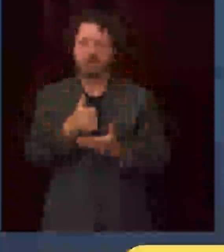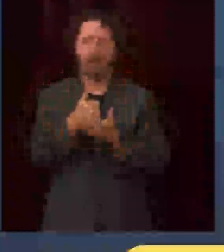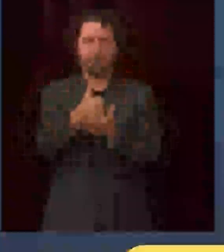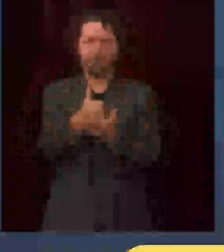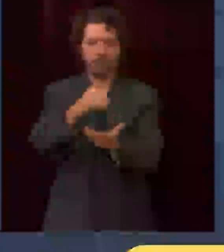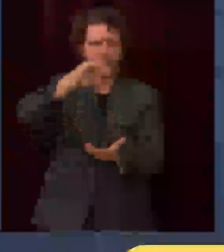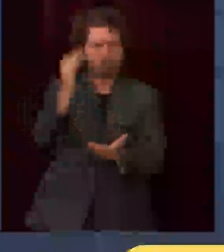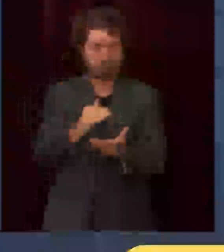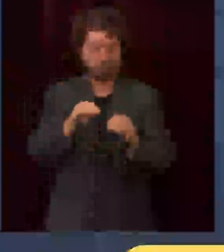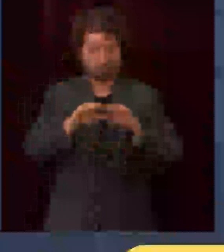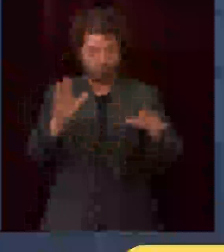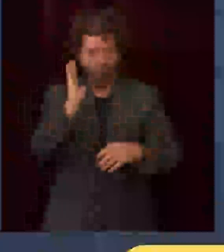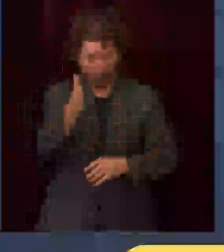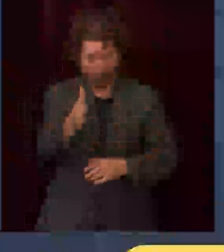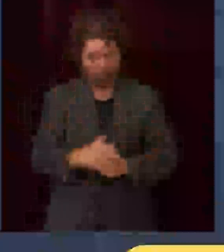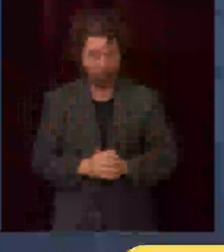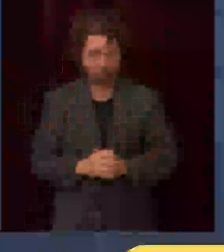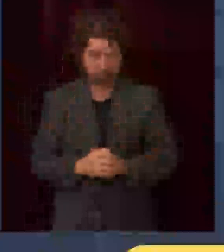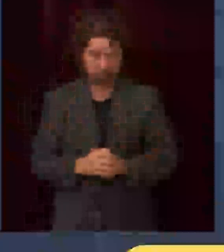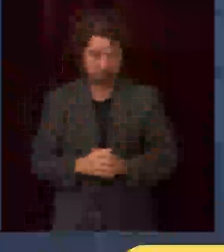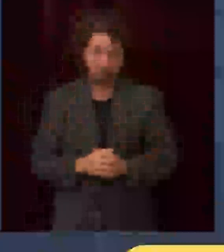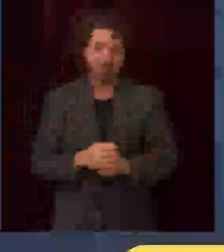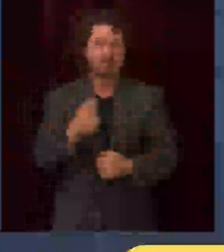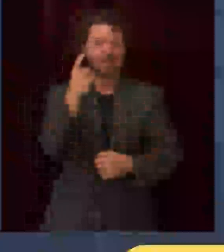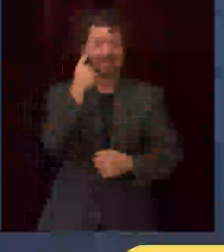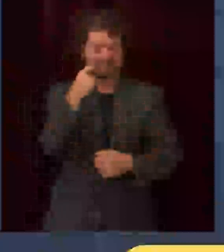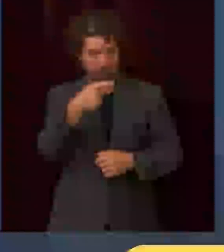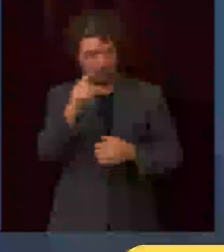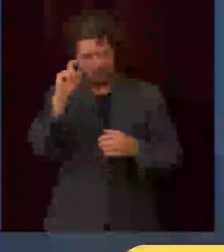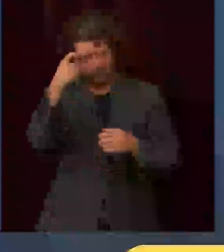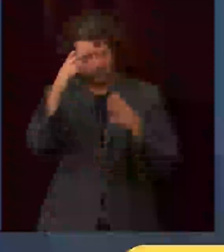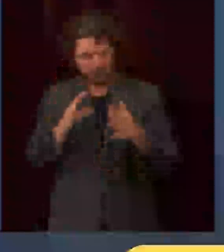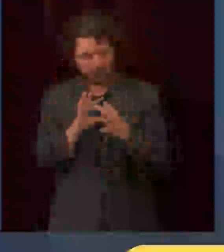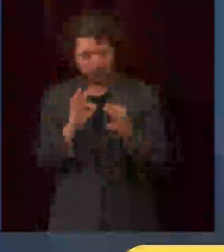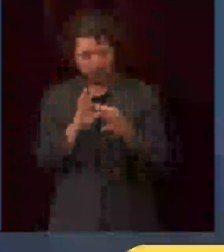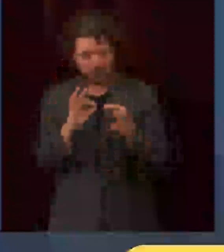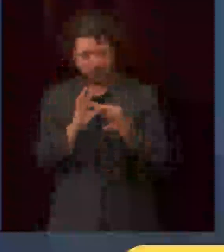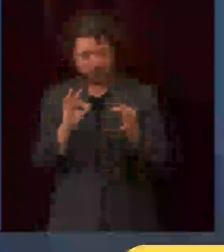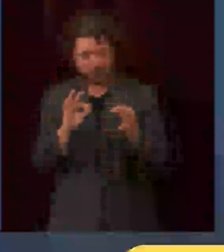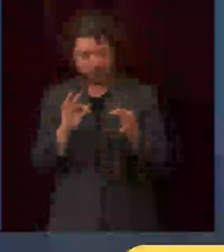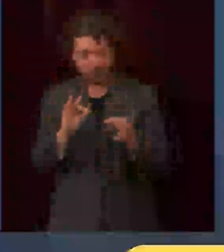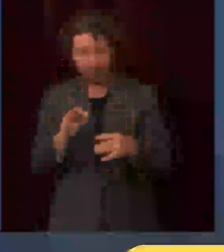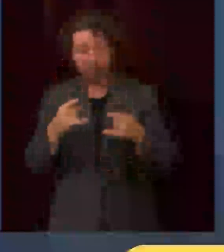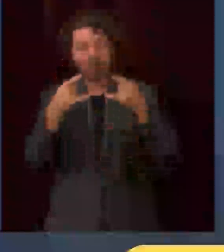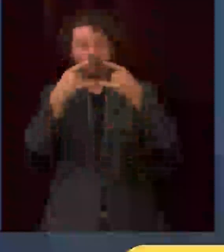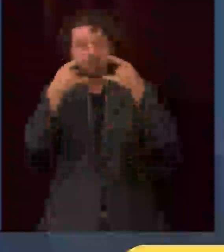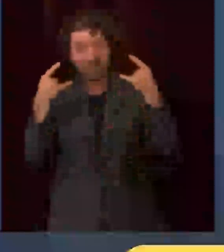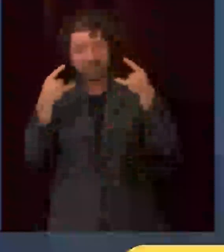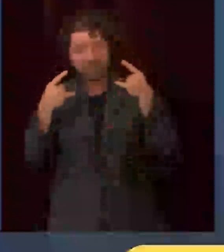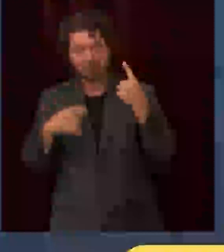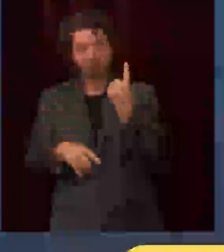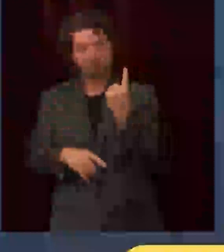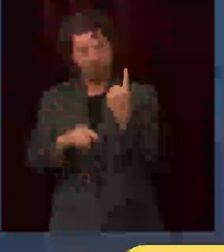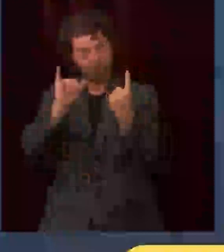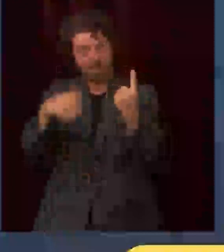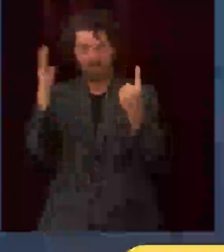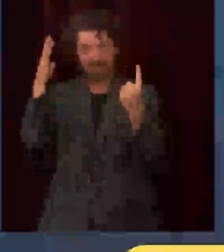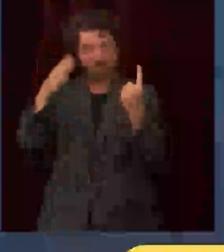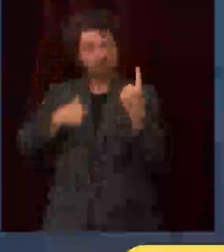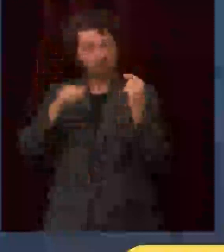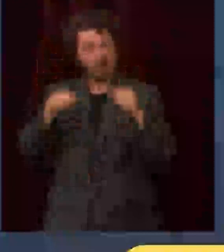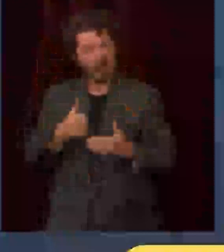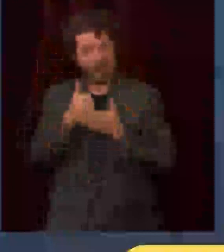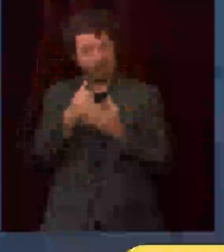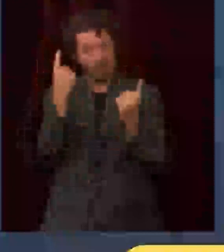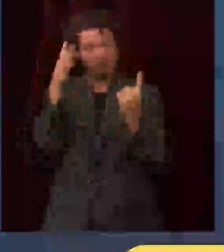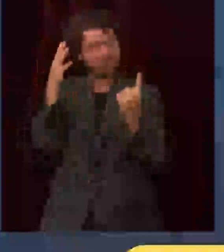this is just one of many things that we're going to use to help protect ourselves and each other. So what are the kind of science background part